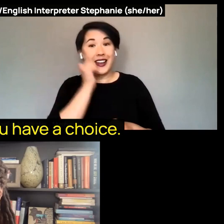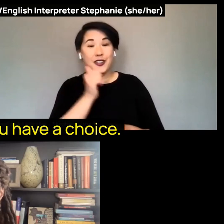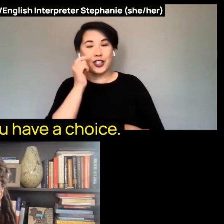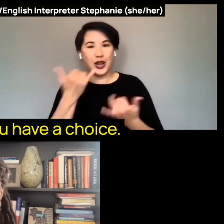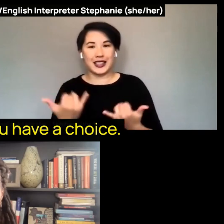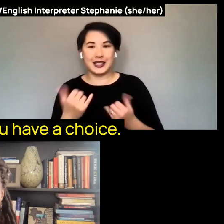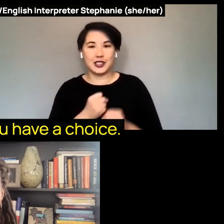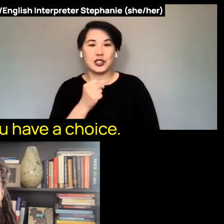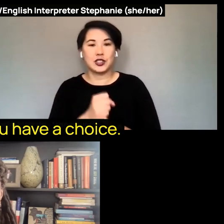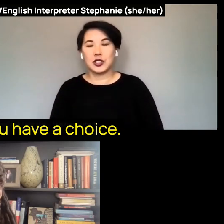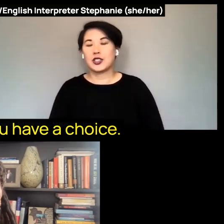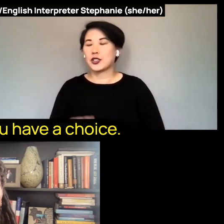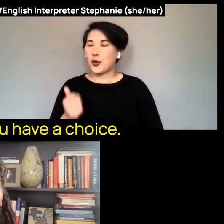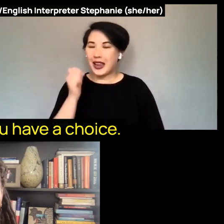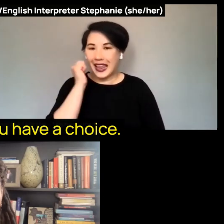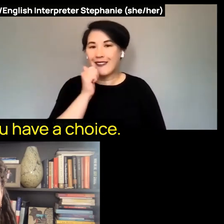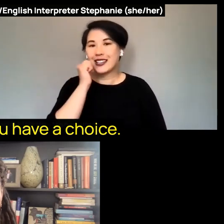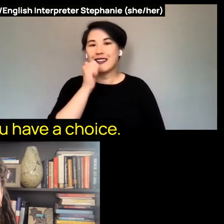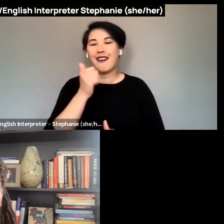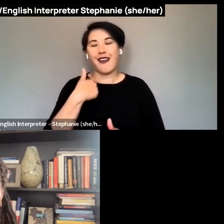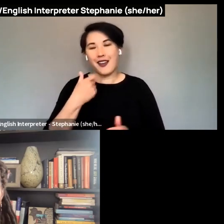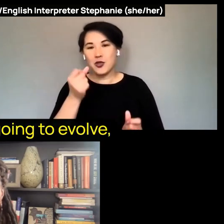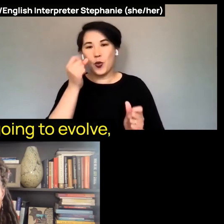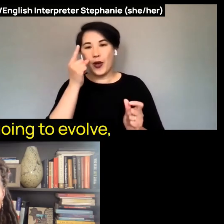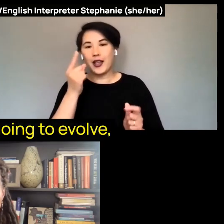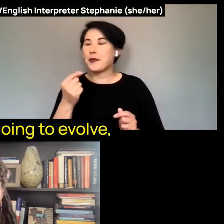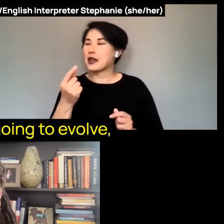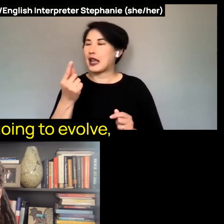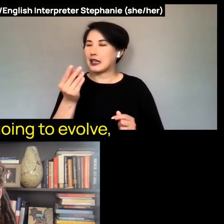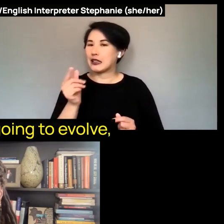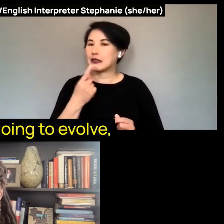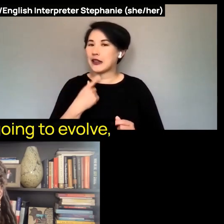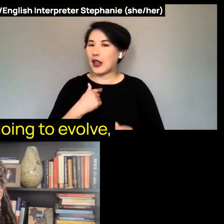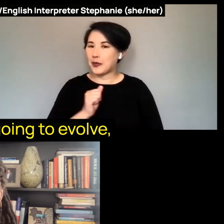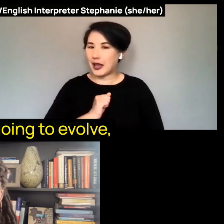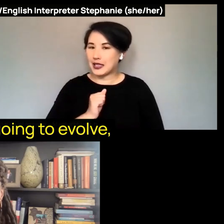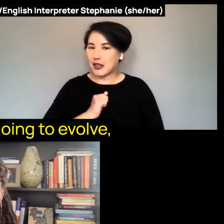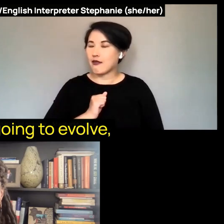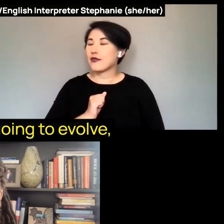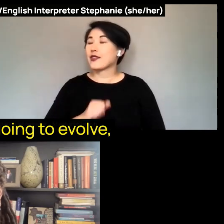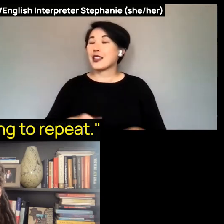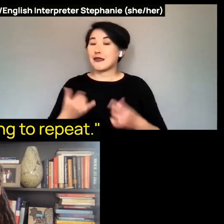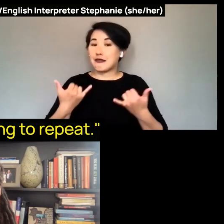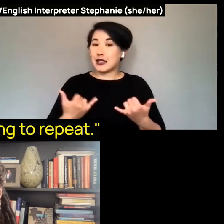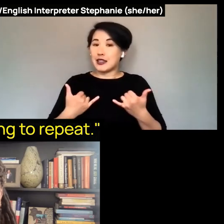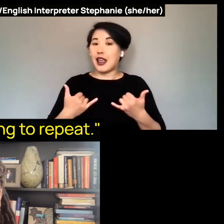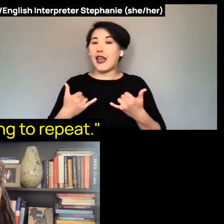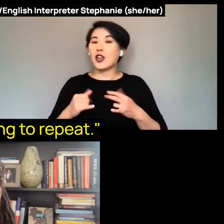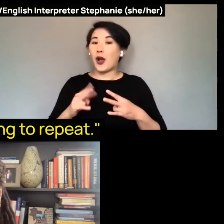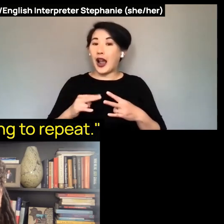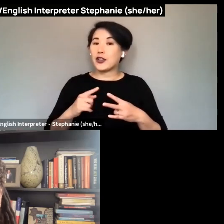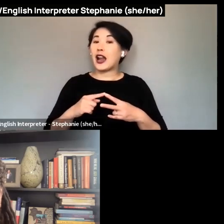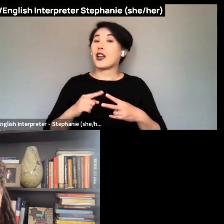I say, Jotaka, you have a choice. Either you're going to evolve or you're going to